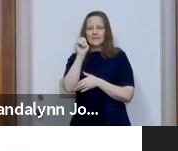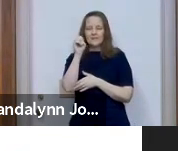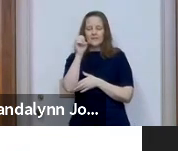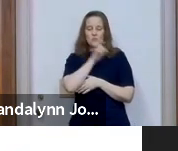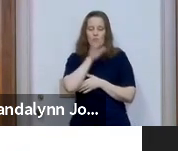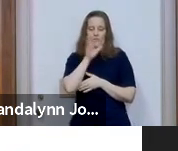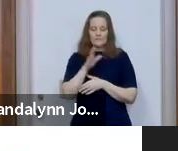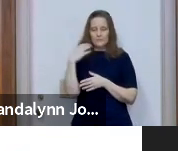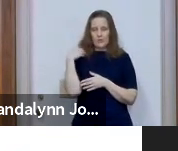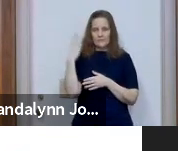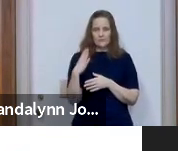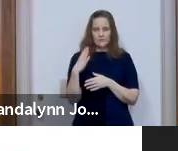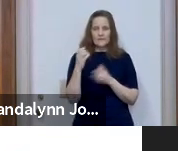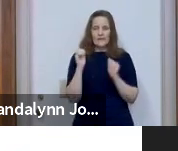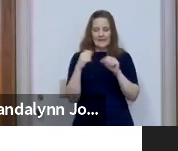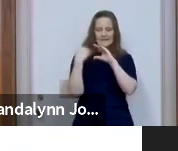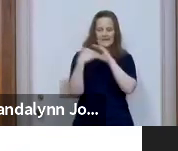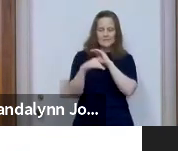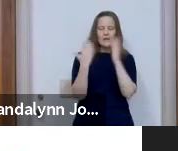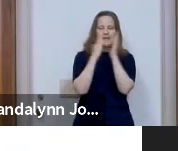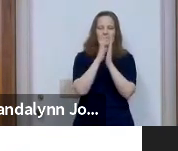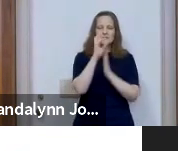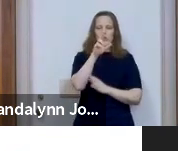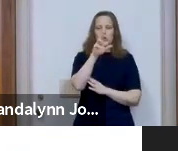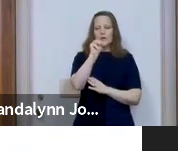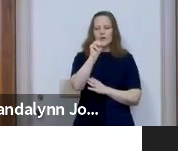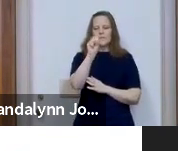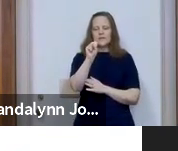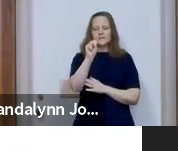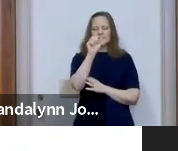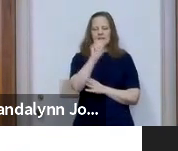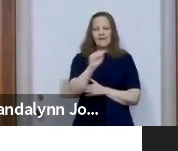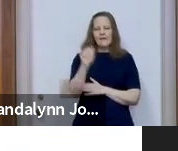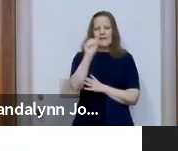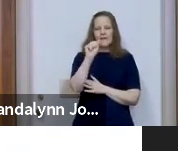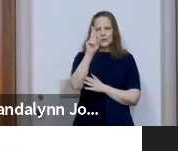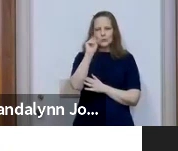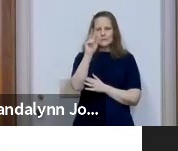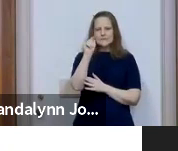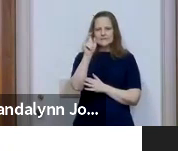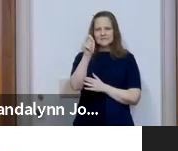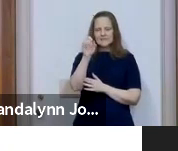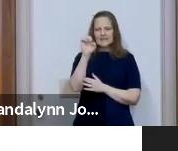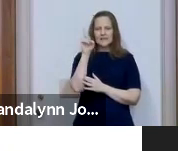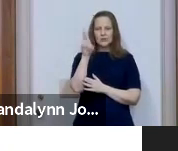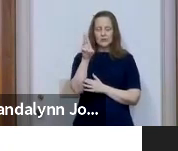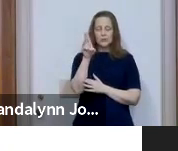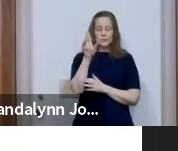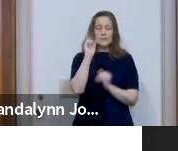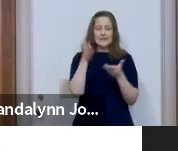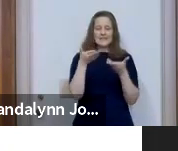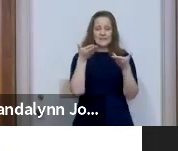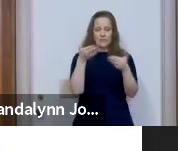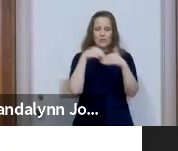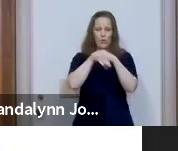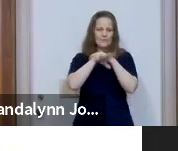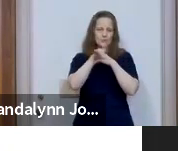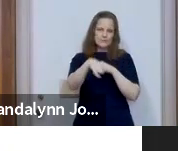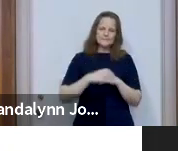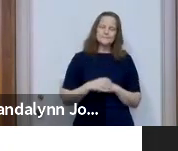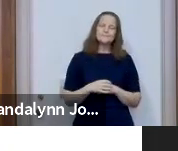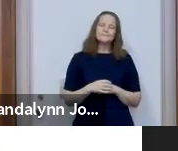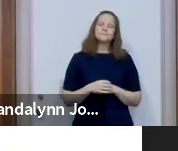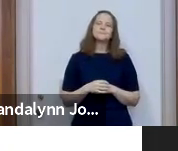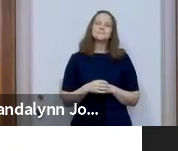email askrms@unt.edu. And they would be happy to make sure that we get you what the accommodations that you need for